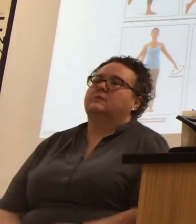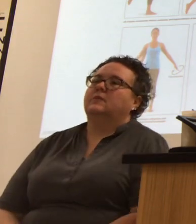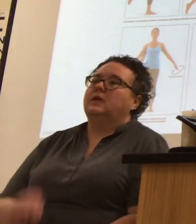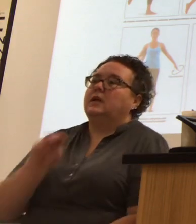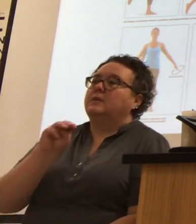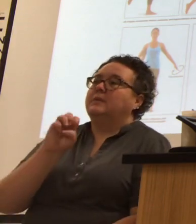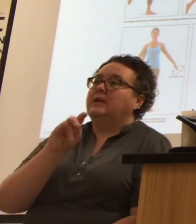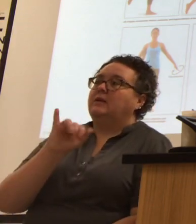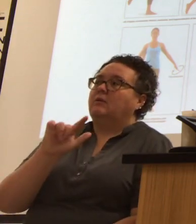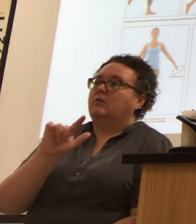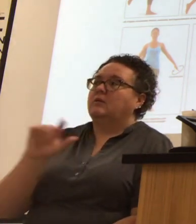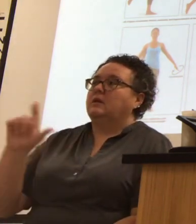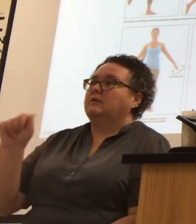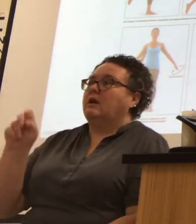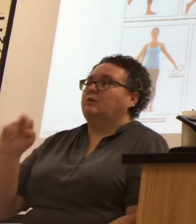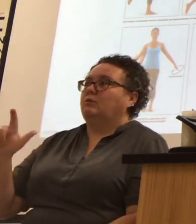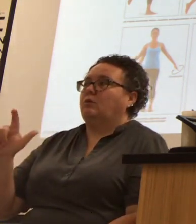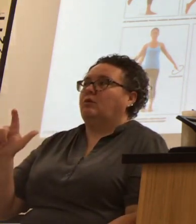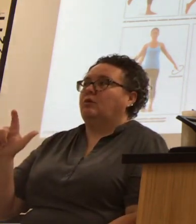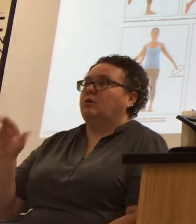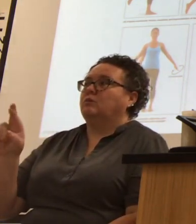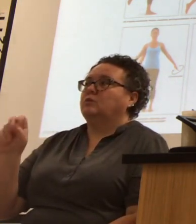lateral rotation.